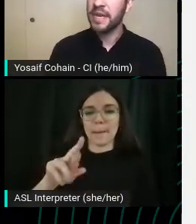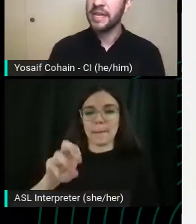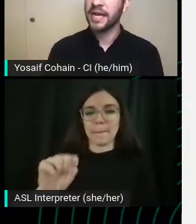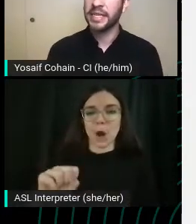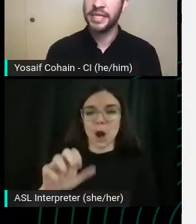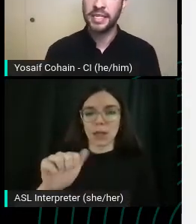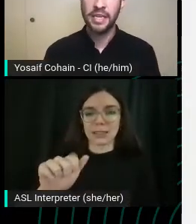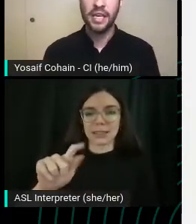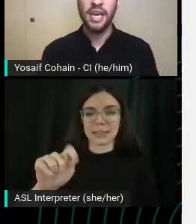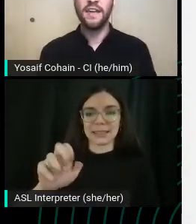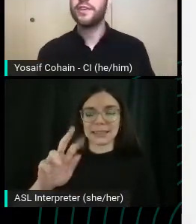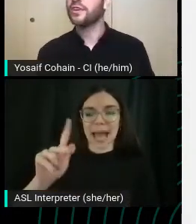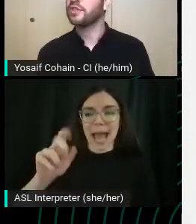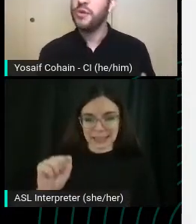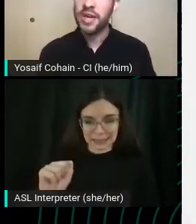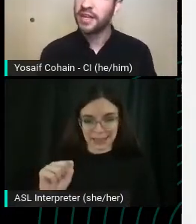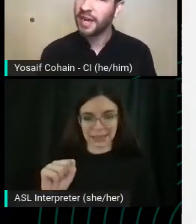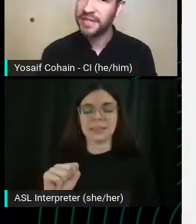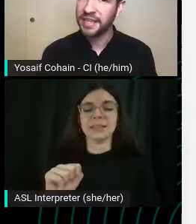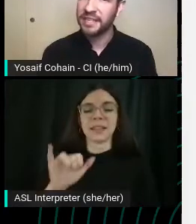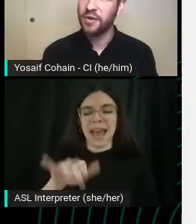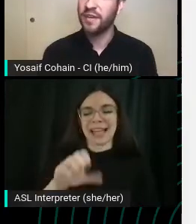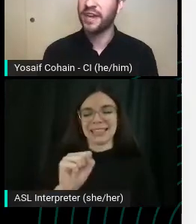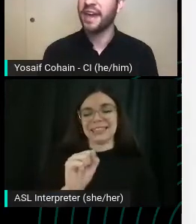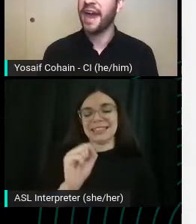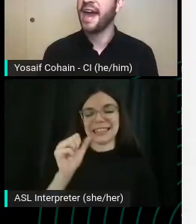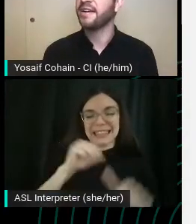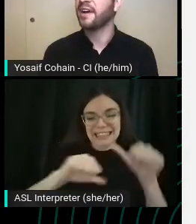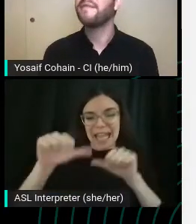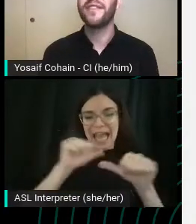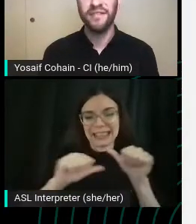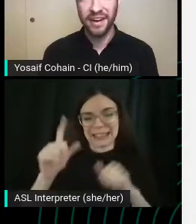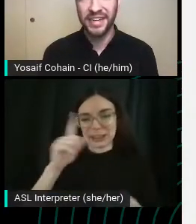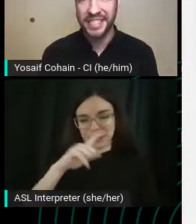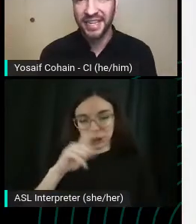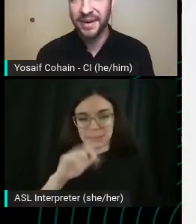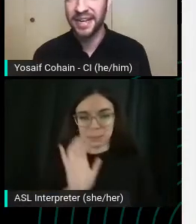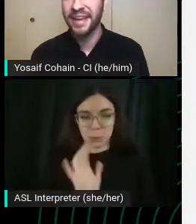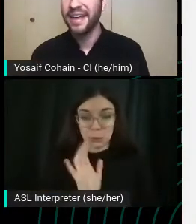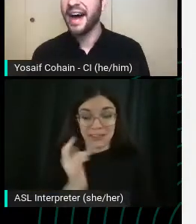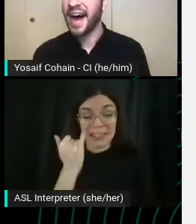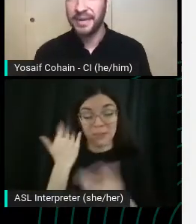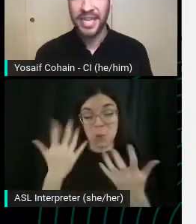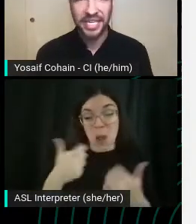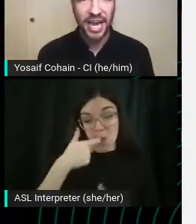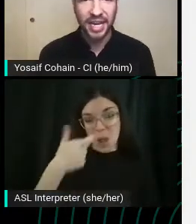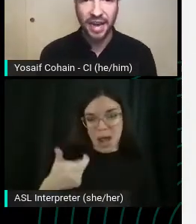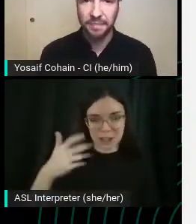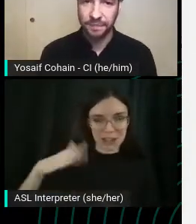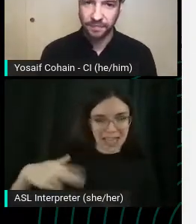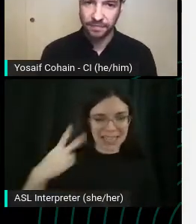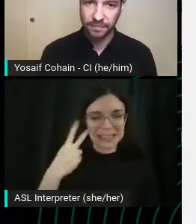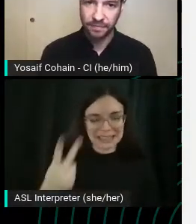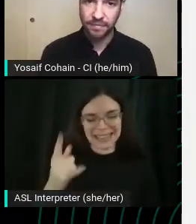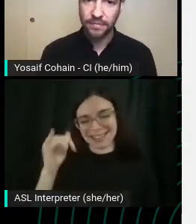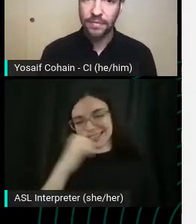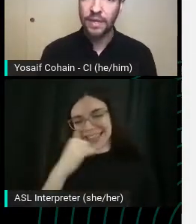from the mid-90s. If you're too young to have seen this movie and are up for a very silly one, I would say check it